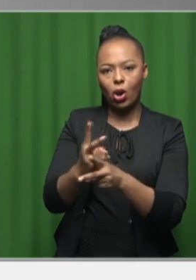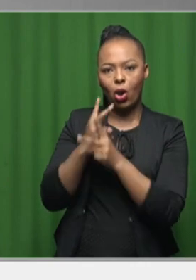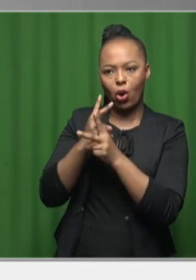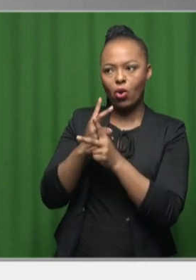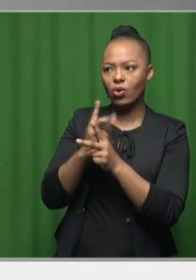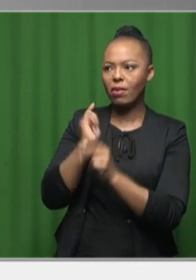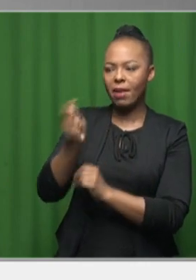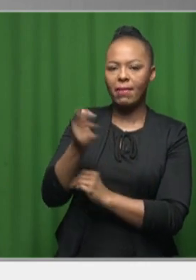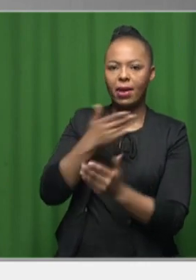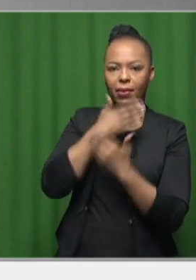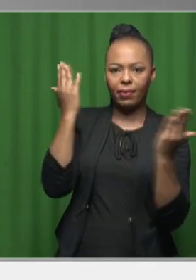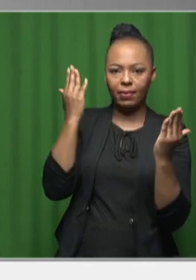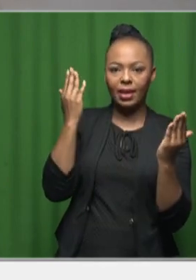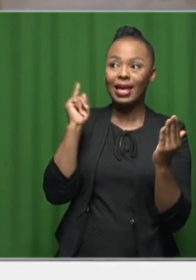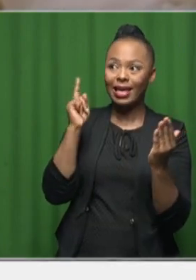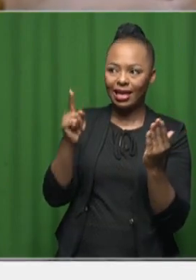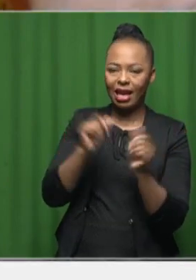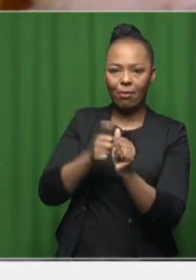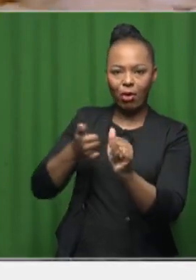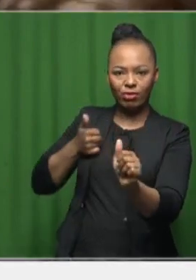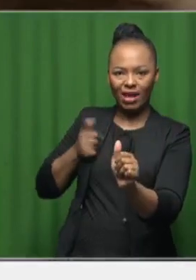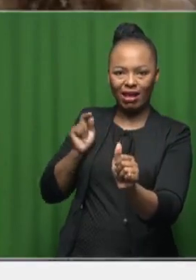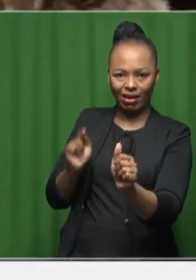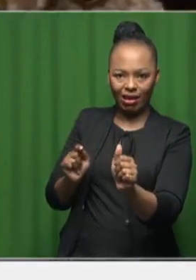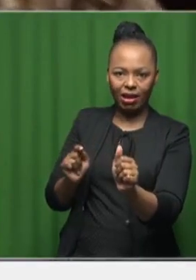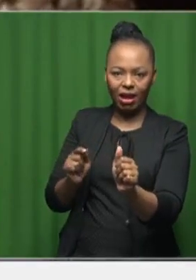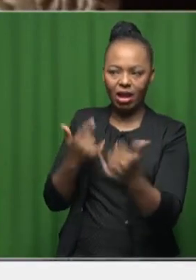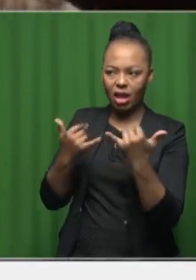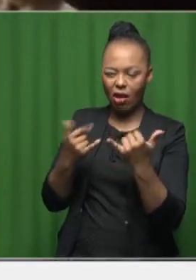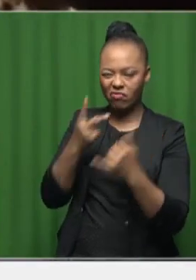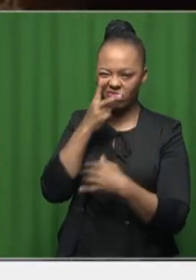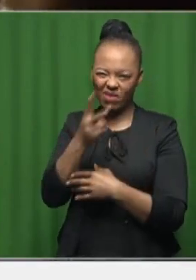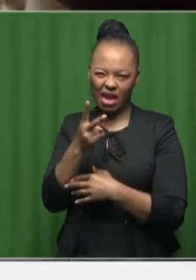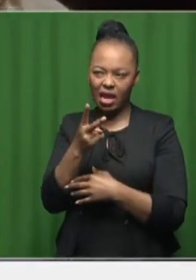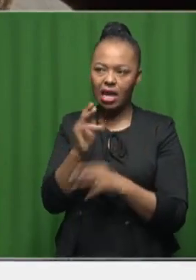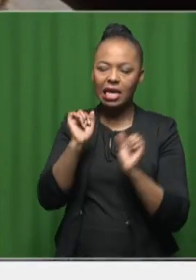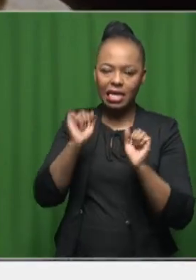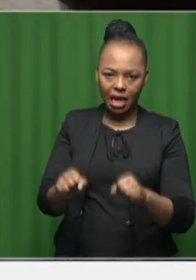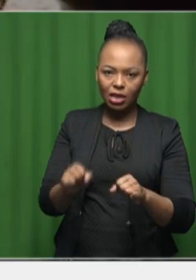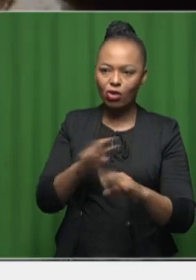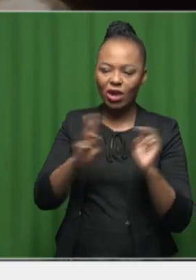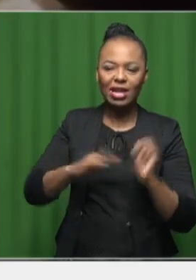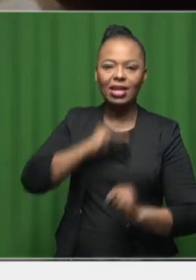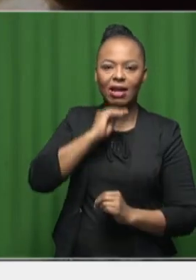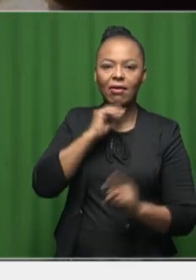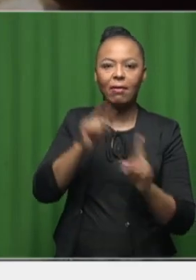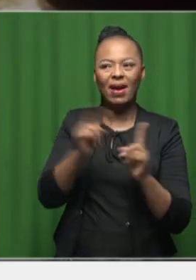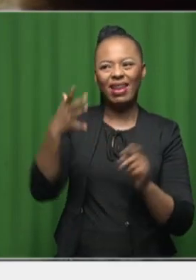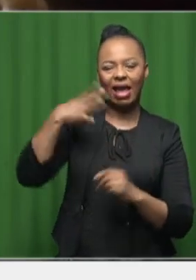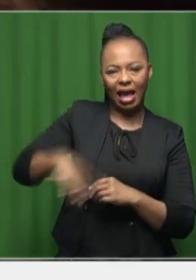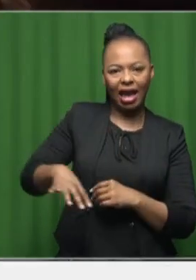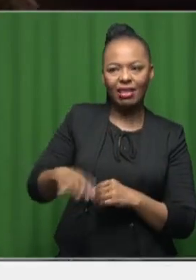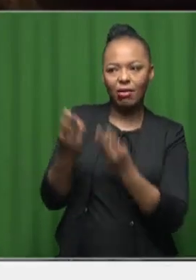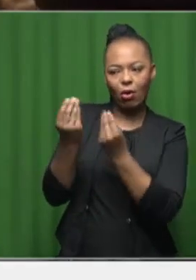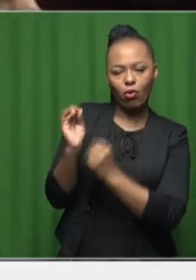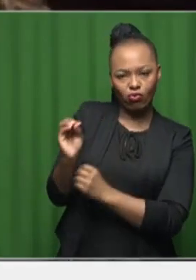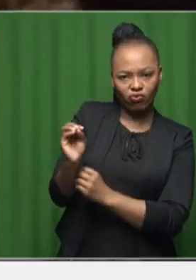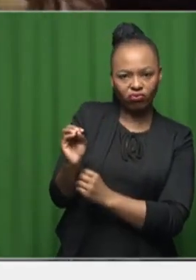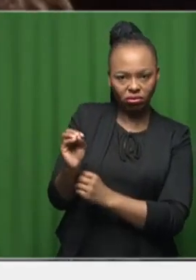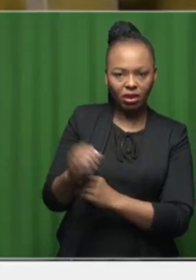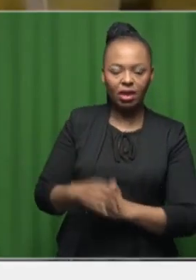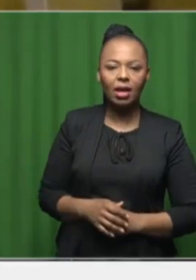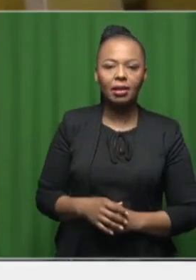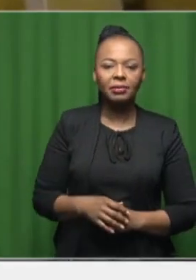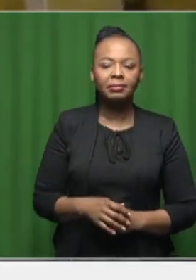So while we make an admission that this might not be enough, there are other incentives that are in place. But in terms